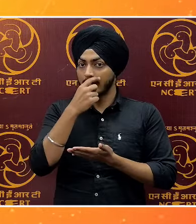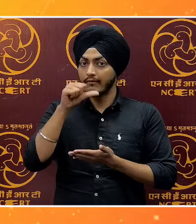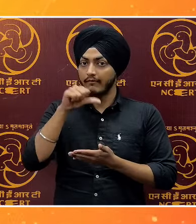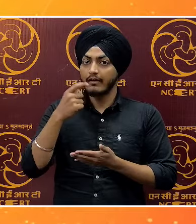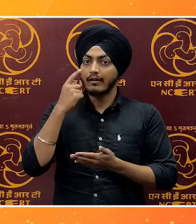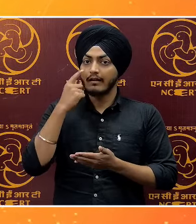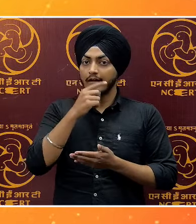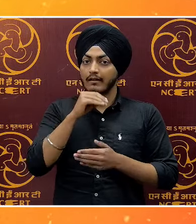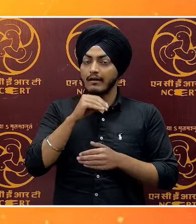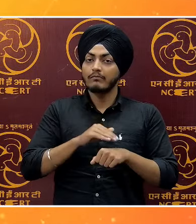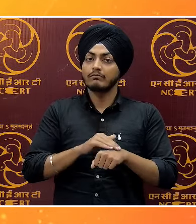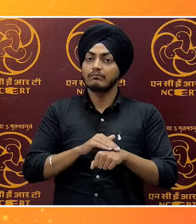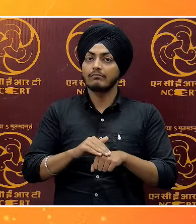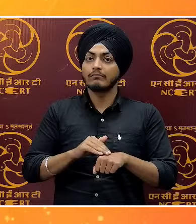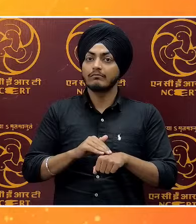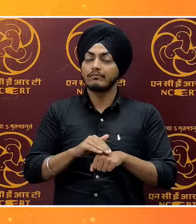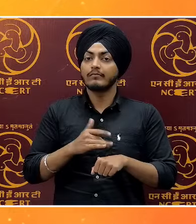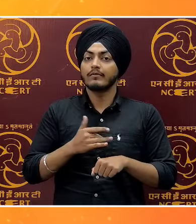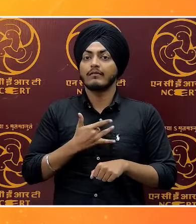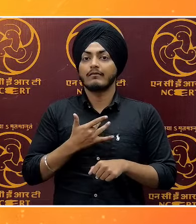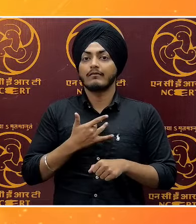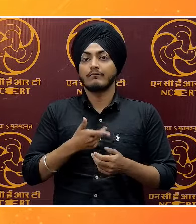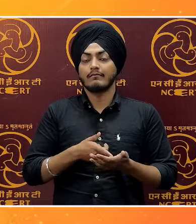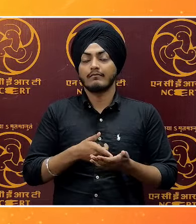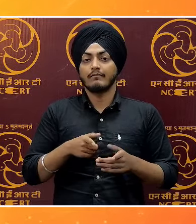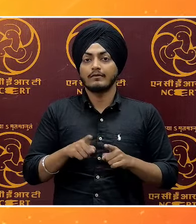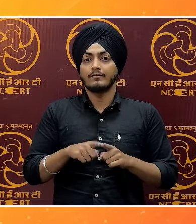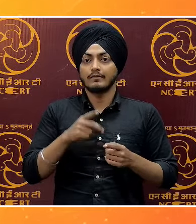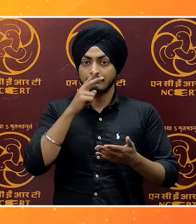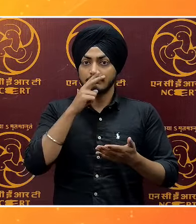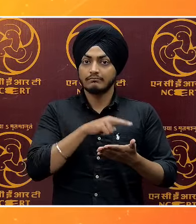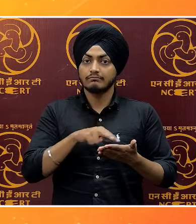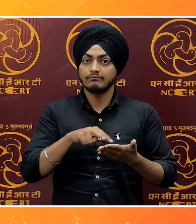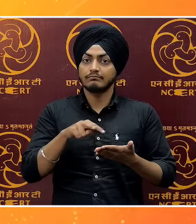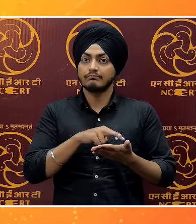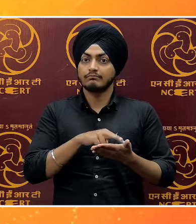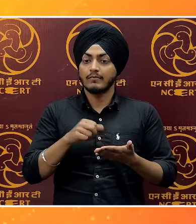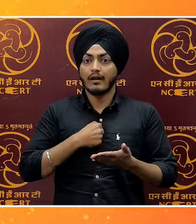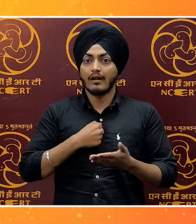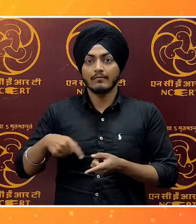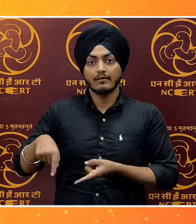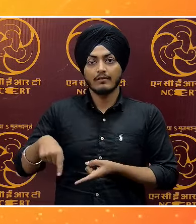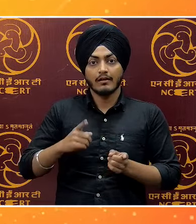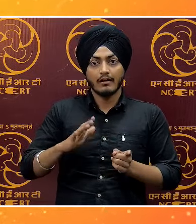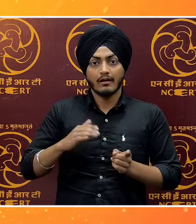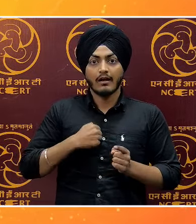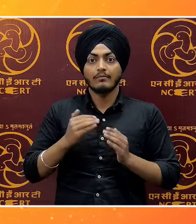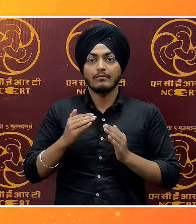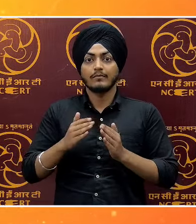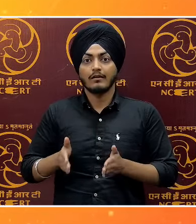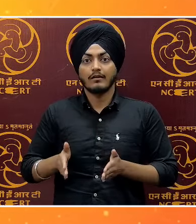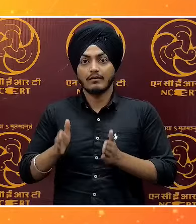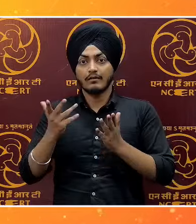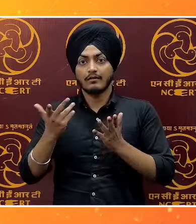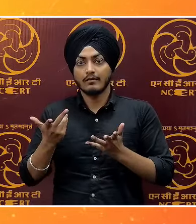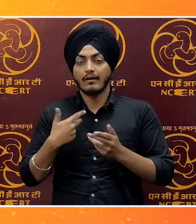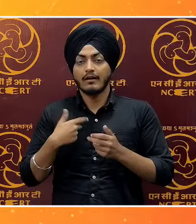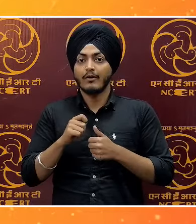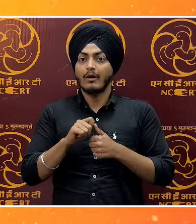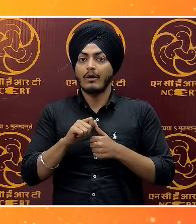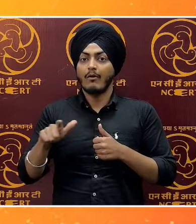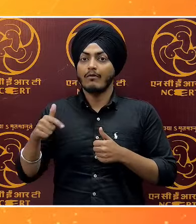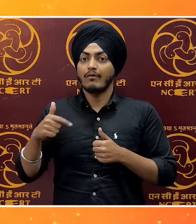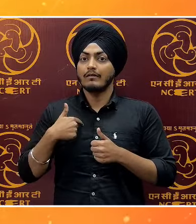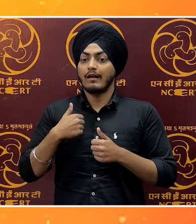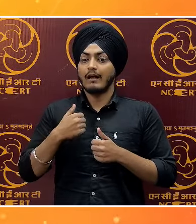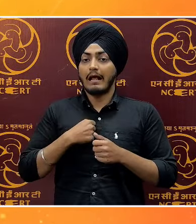the content easily. Wow, so we have got buildings, we have got streets, we have got houses. There is a lot of stuff in my town.